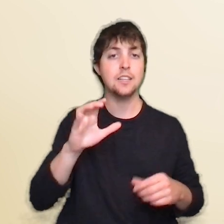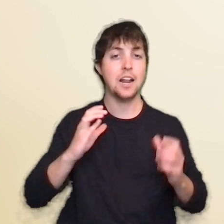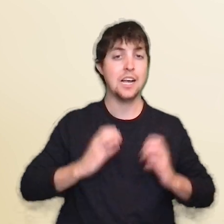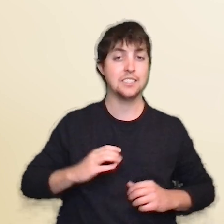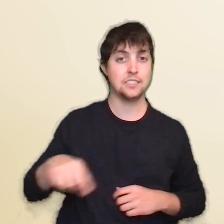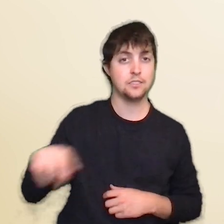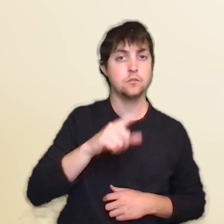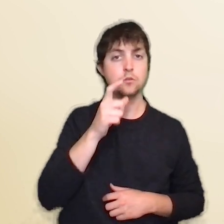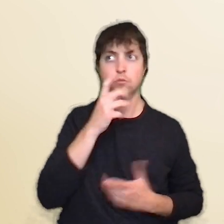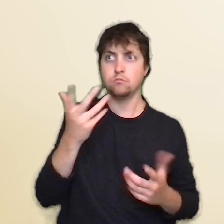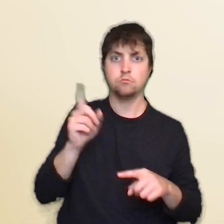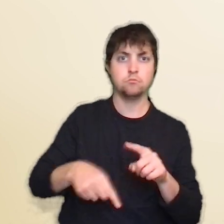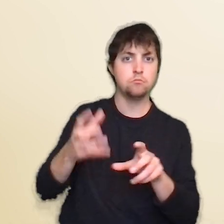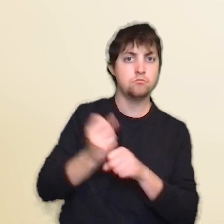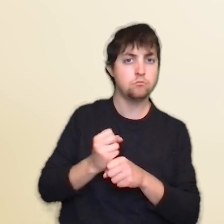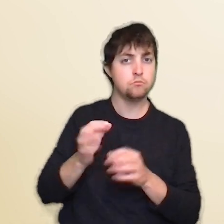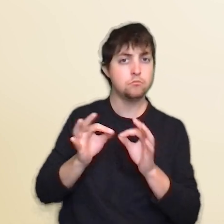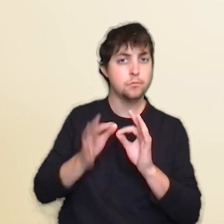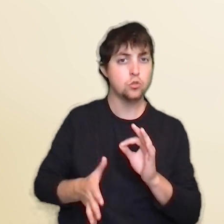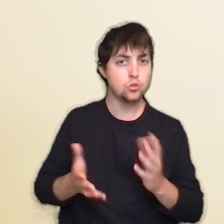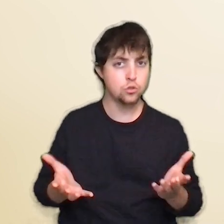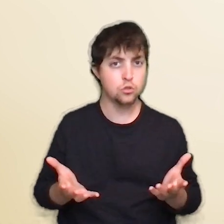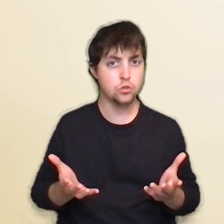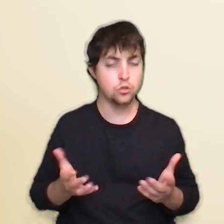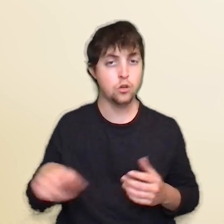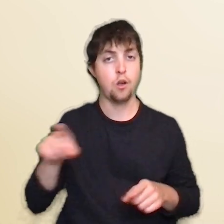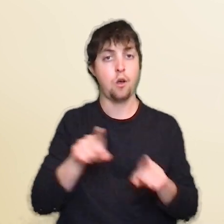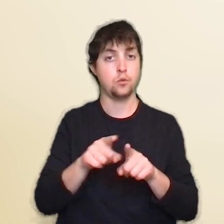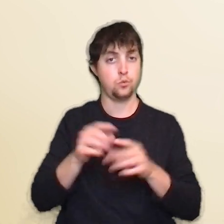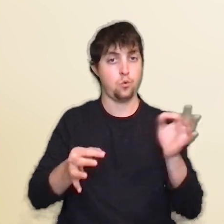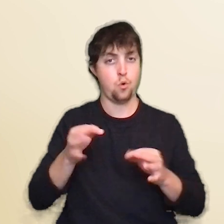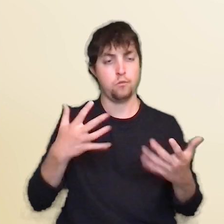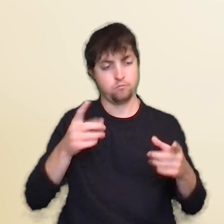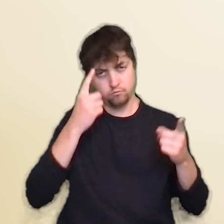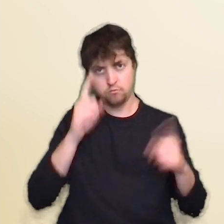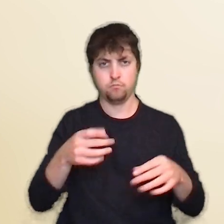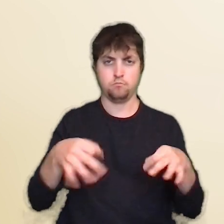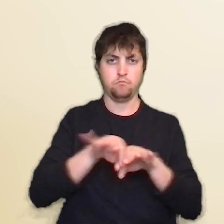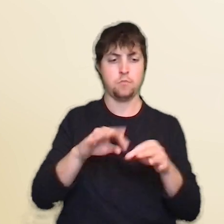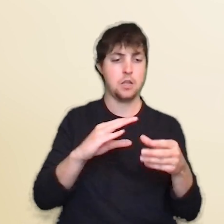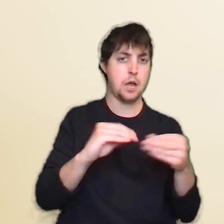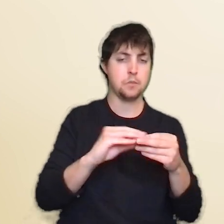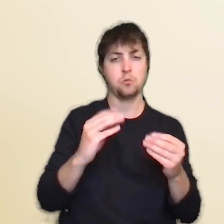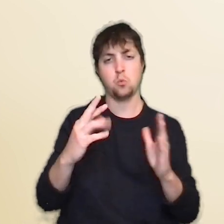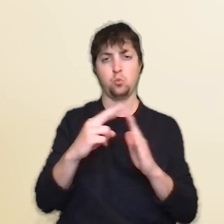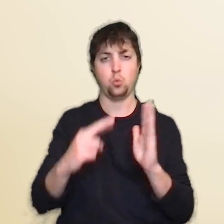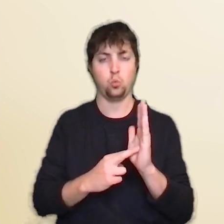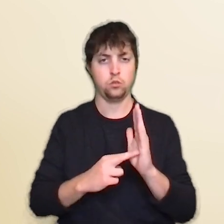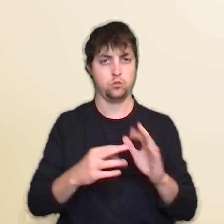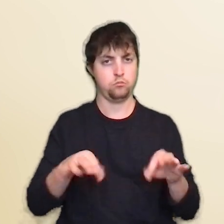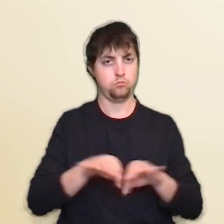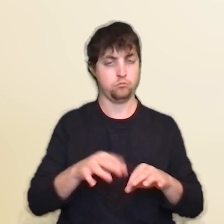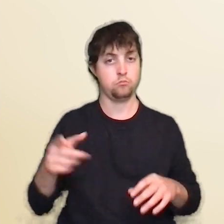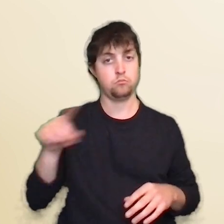deaf clients who were not able to get sign language interpreting, the court also made an important